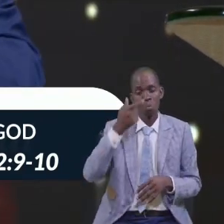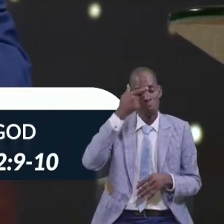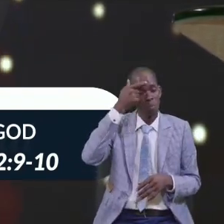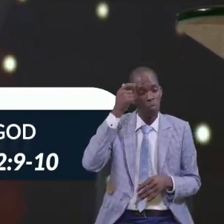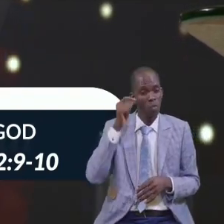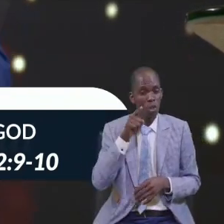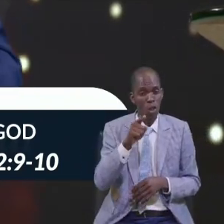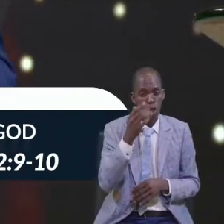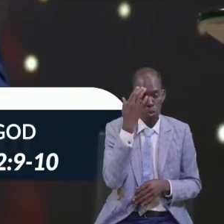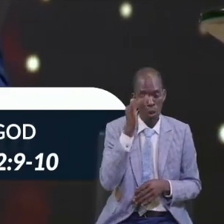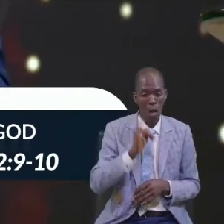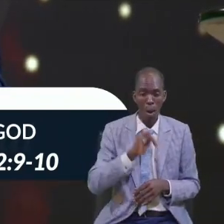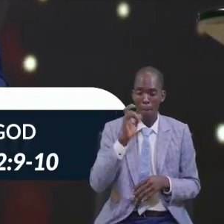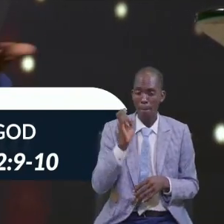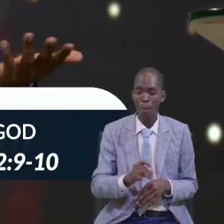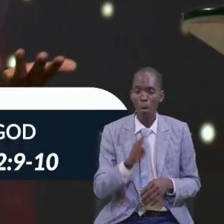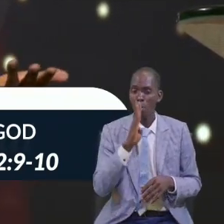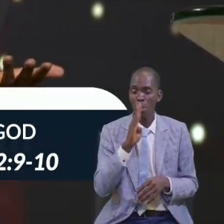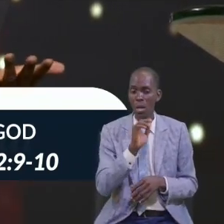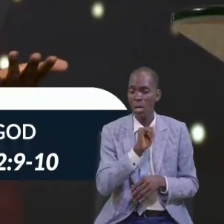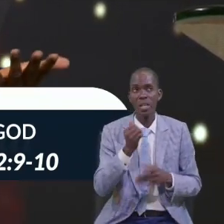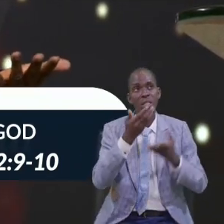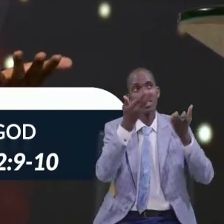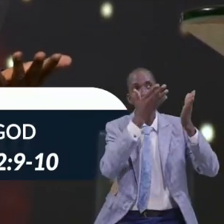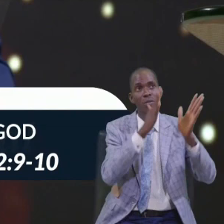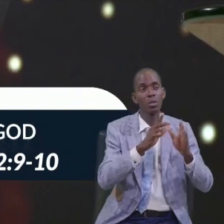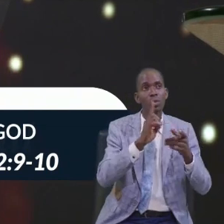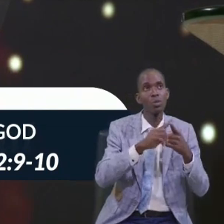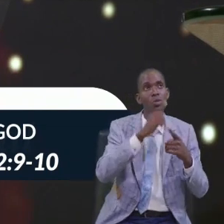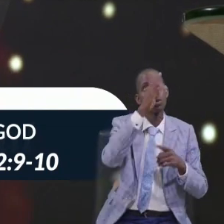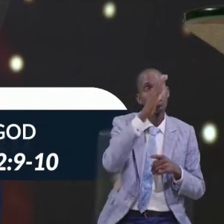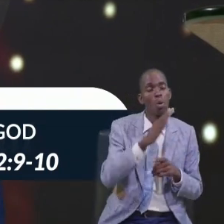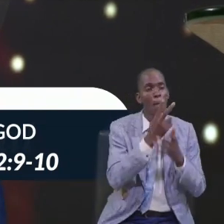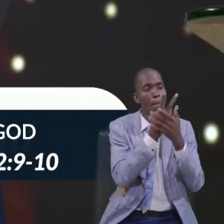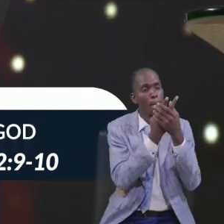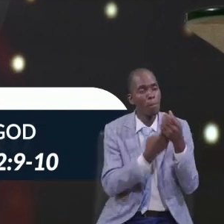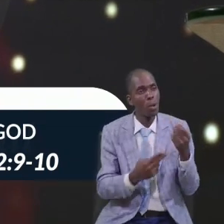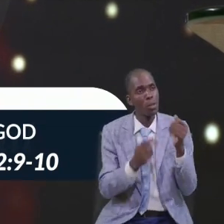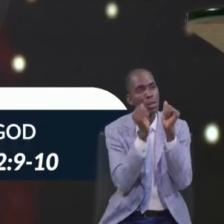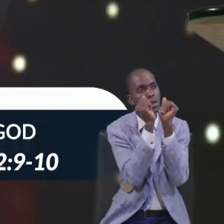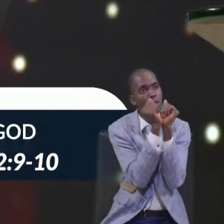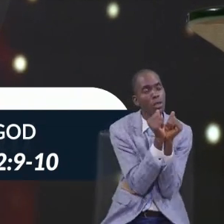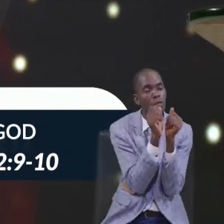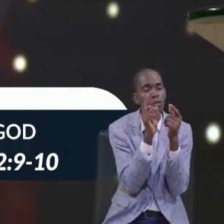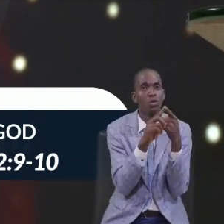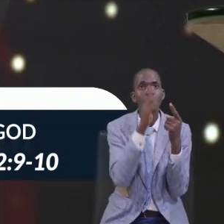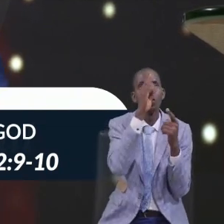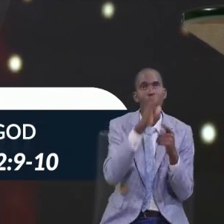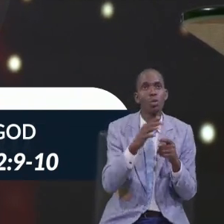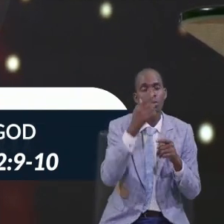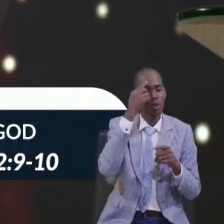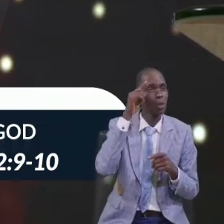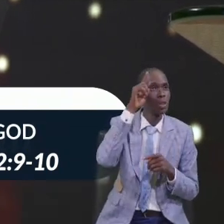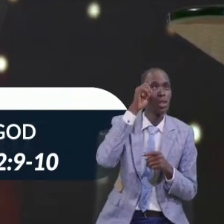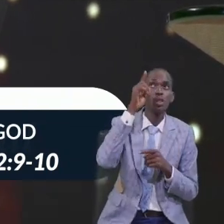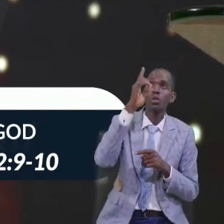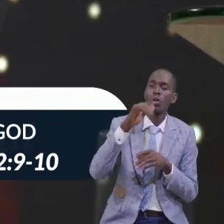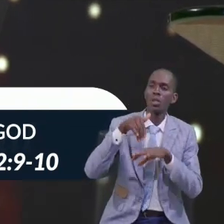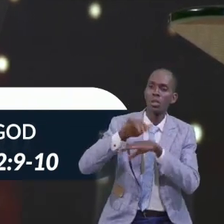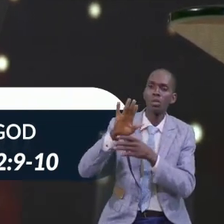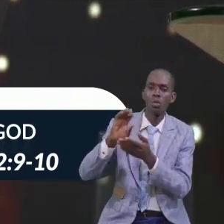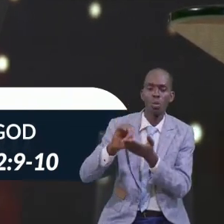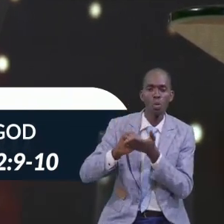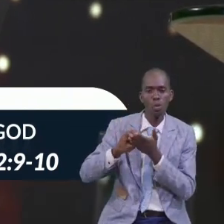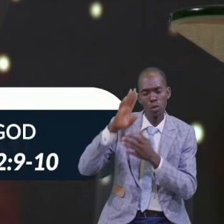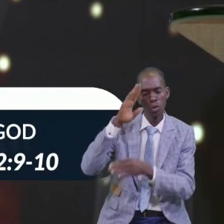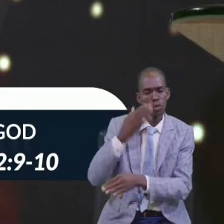knows I must be a servant to God, a born slave of God who sent his only begotten Son, that I will not